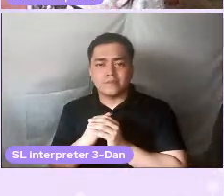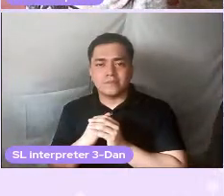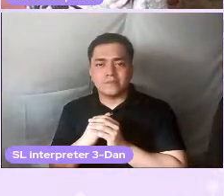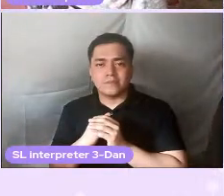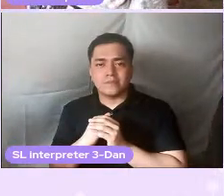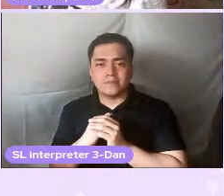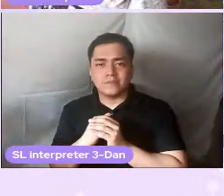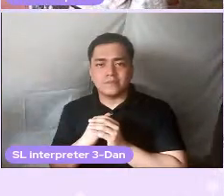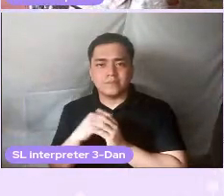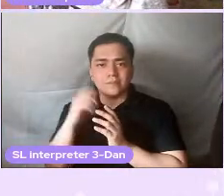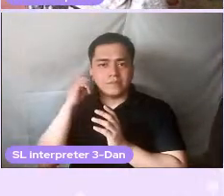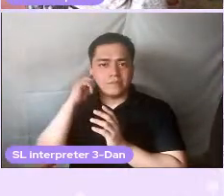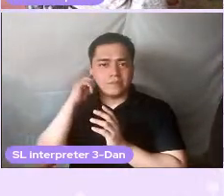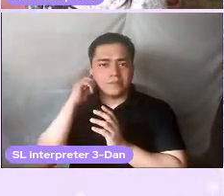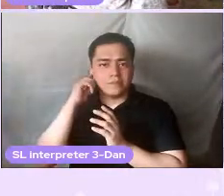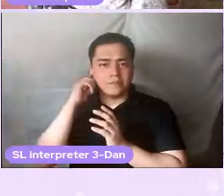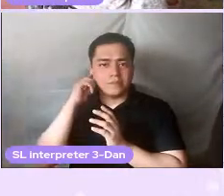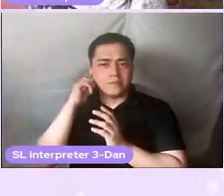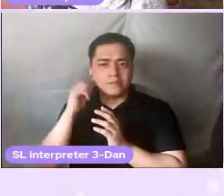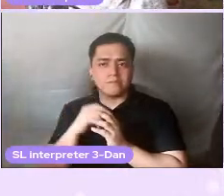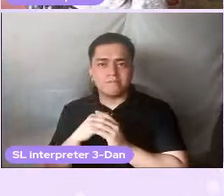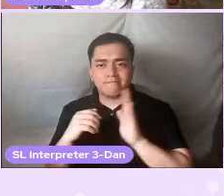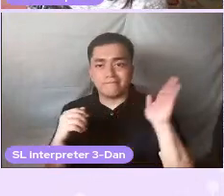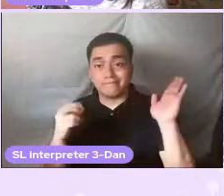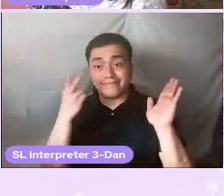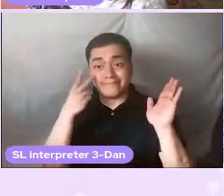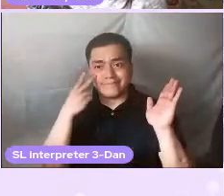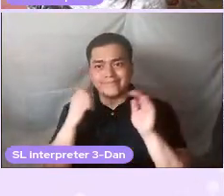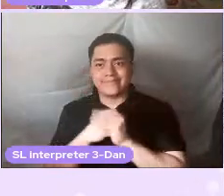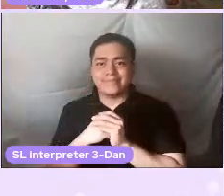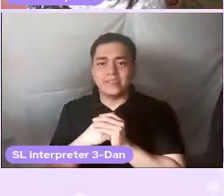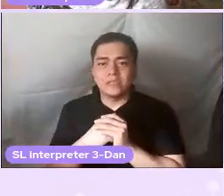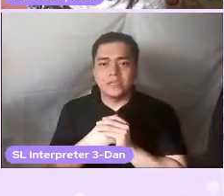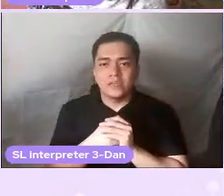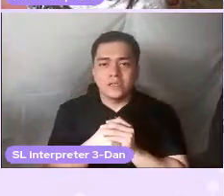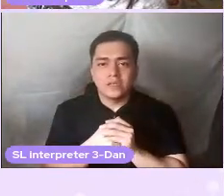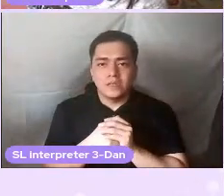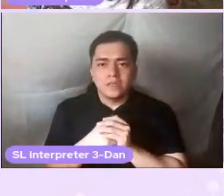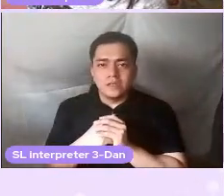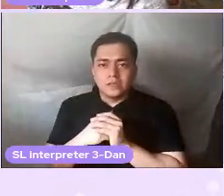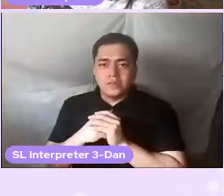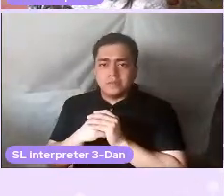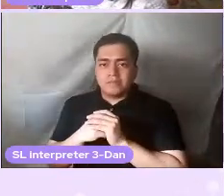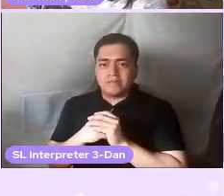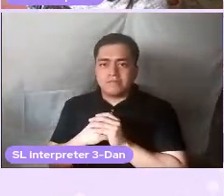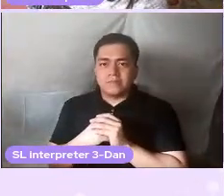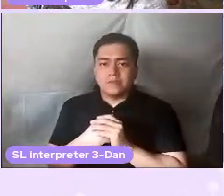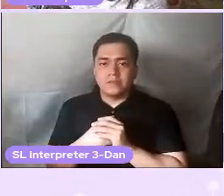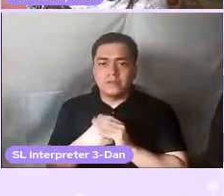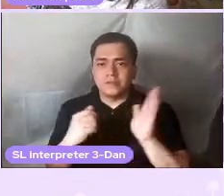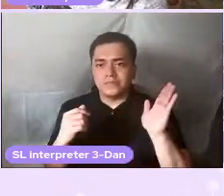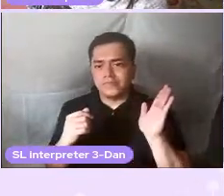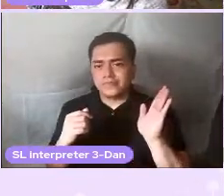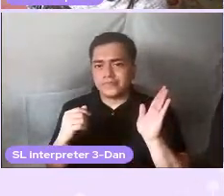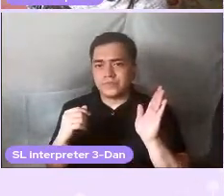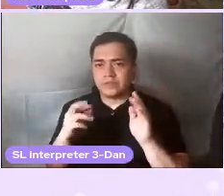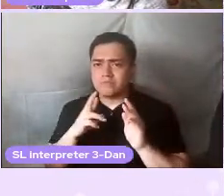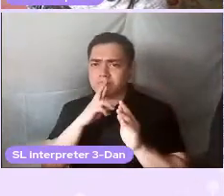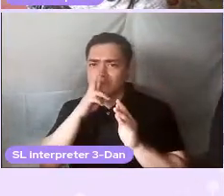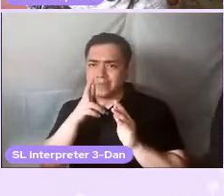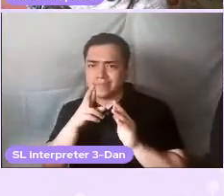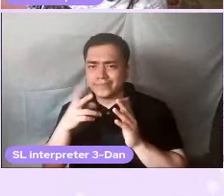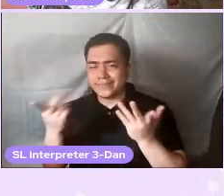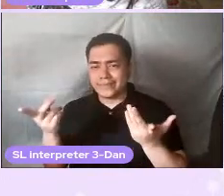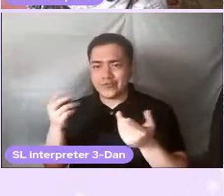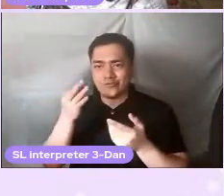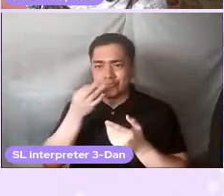time. Time to turn your ideas into reality. A reality created by a visionary like you.